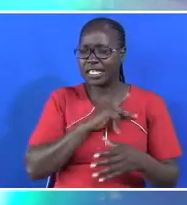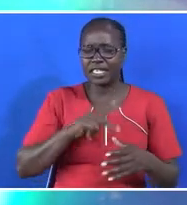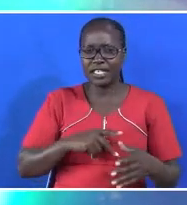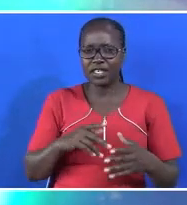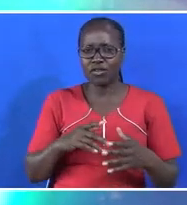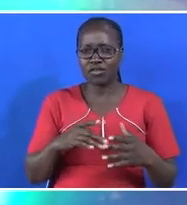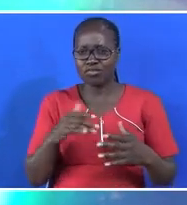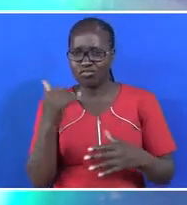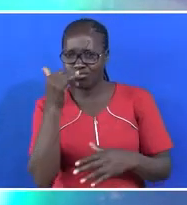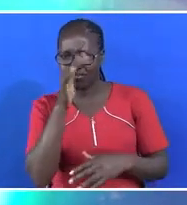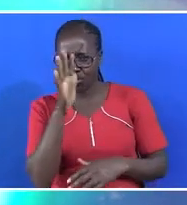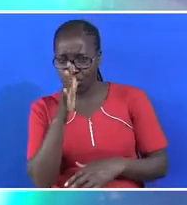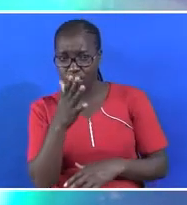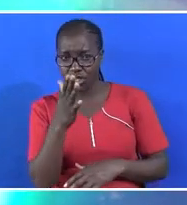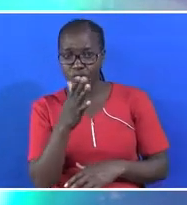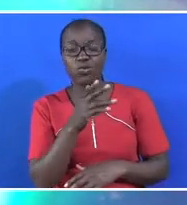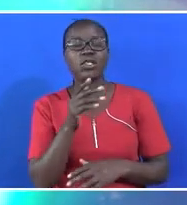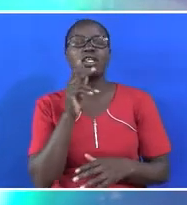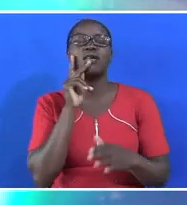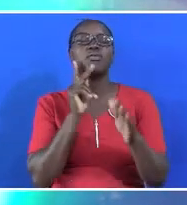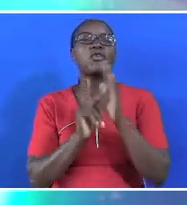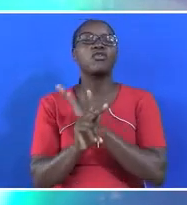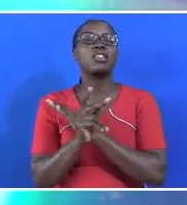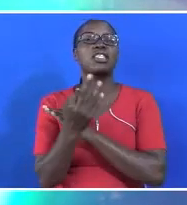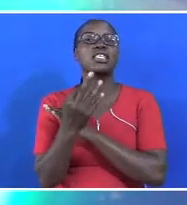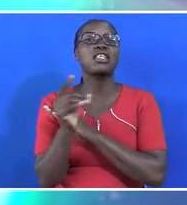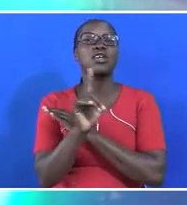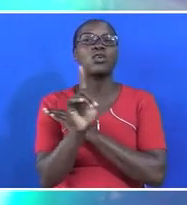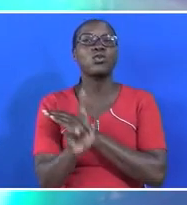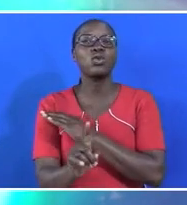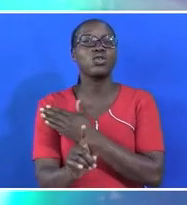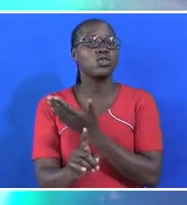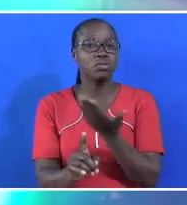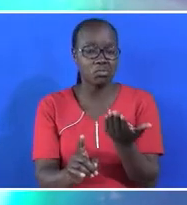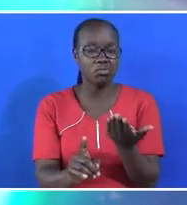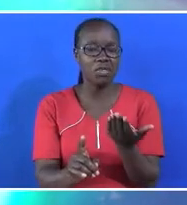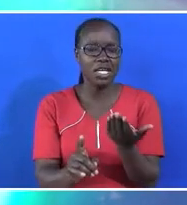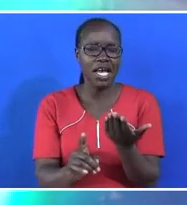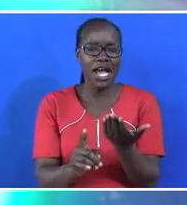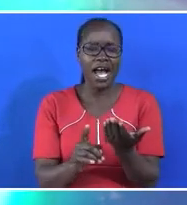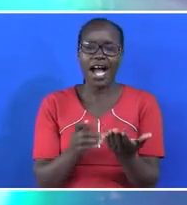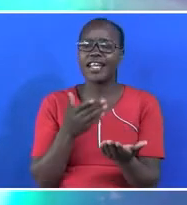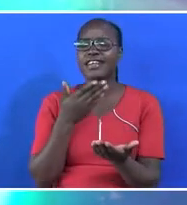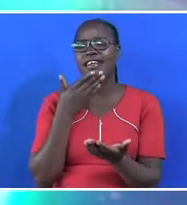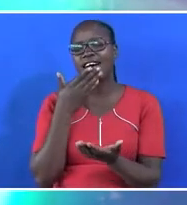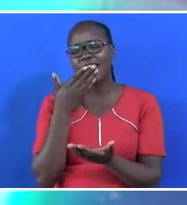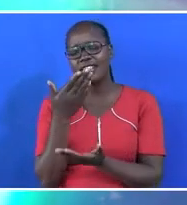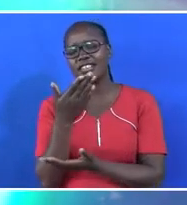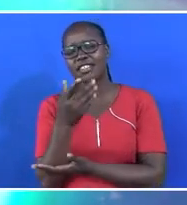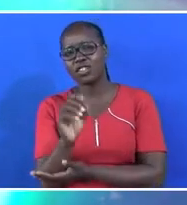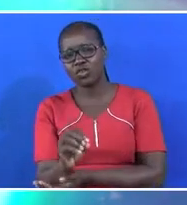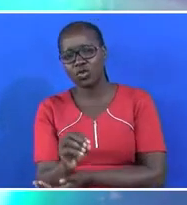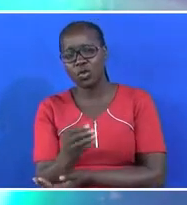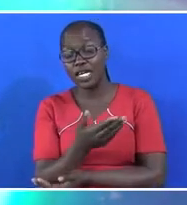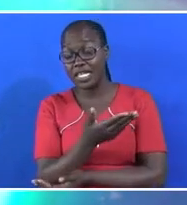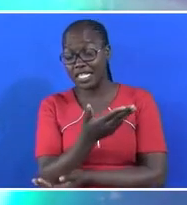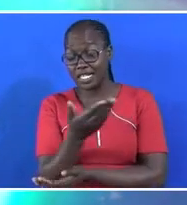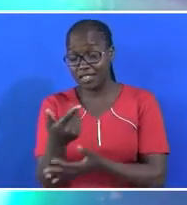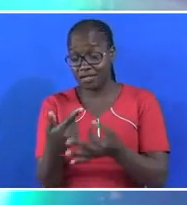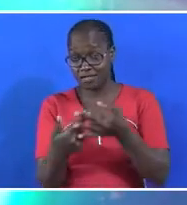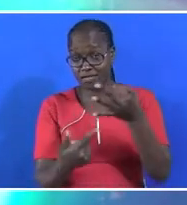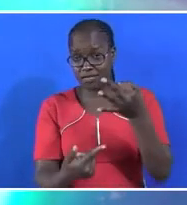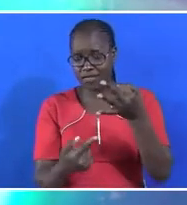with the prophet. The three questions that were posed to the king, and the king conveniently answers two, these are the three